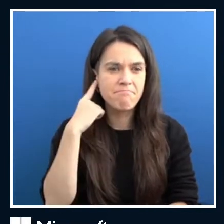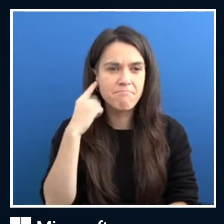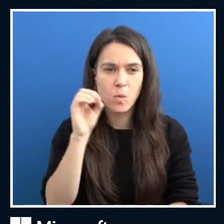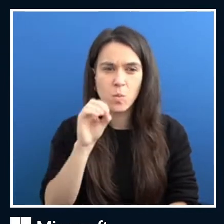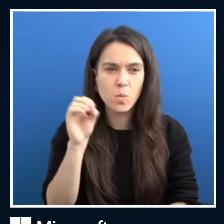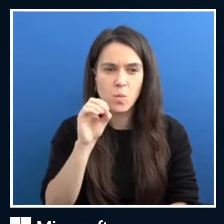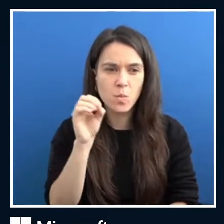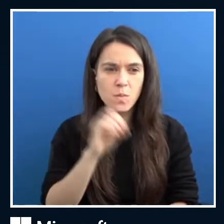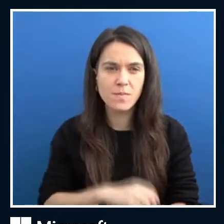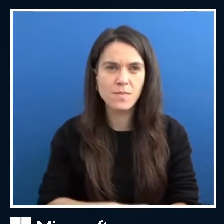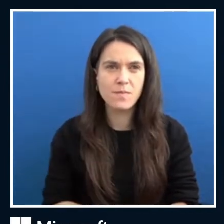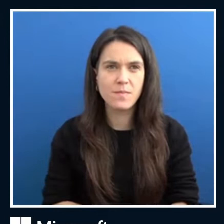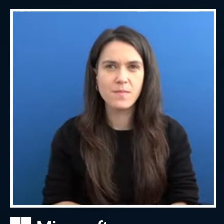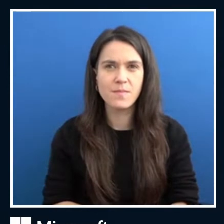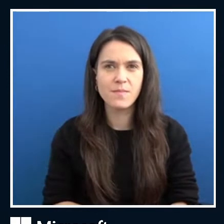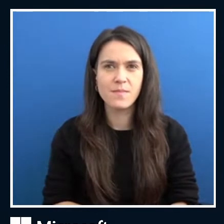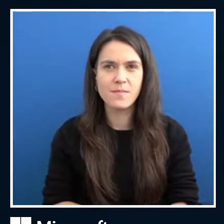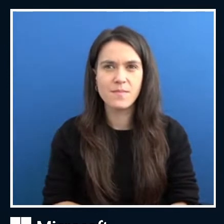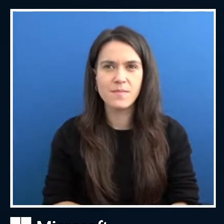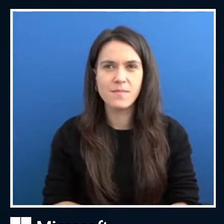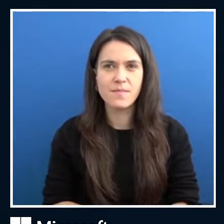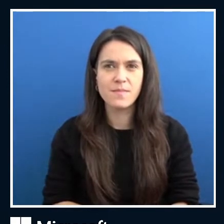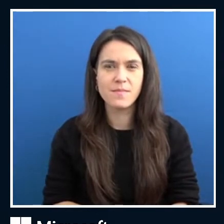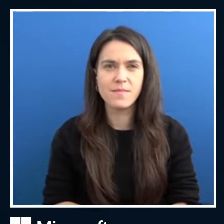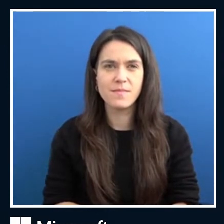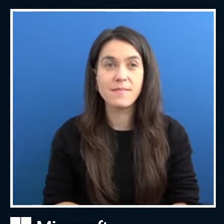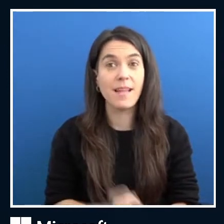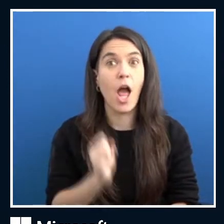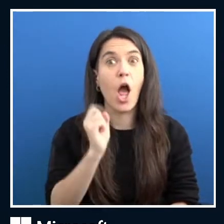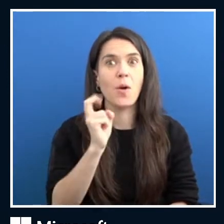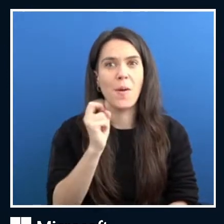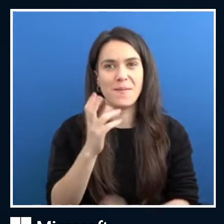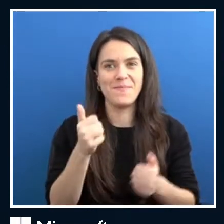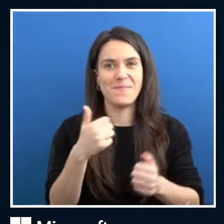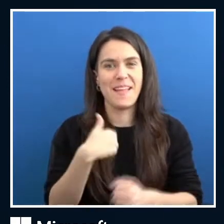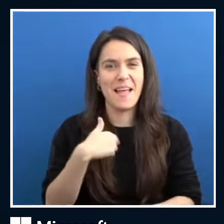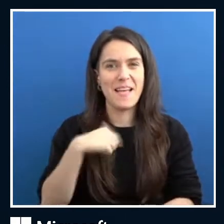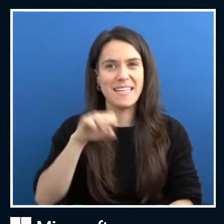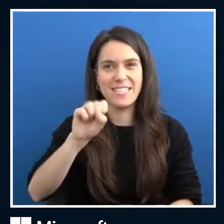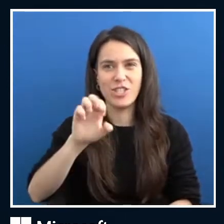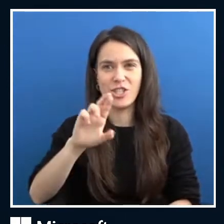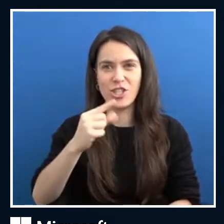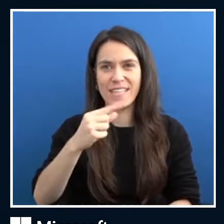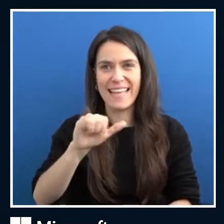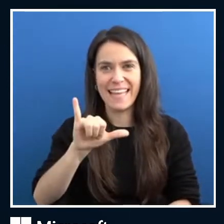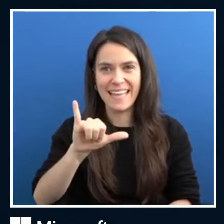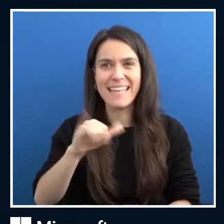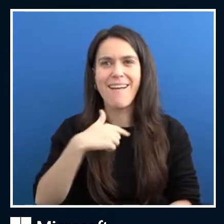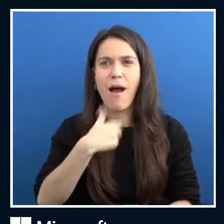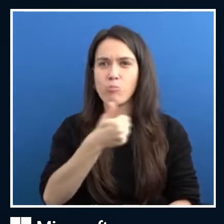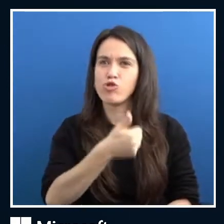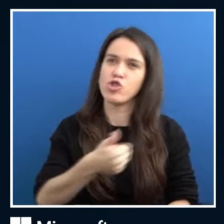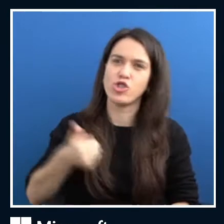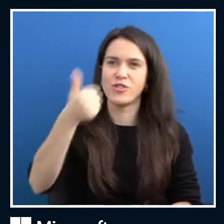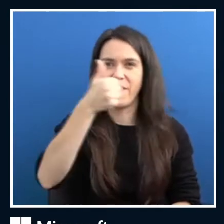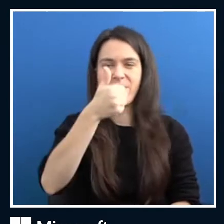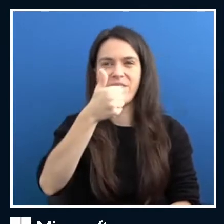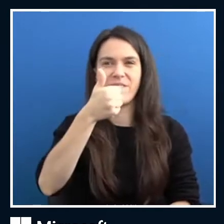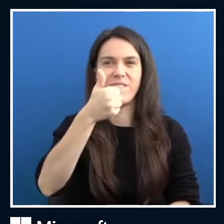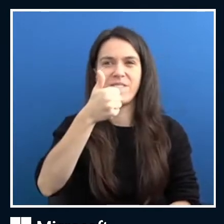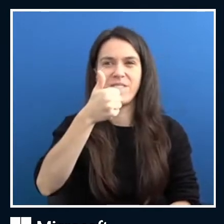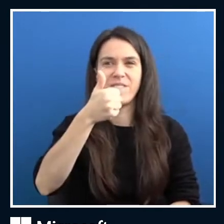Oh, yes. Sorry. Hi, my name is Sergey Markov. I am chief of the ML